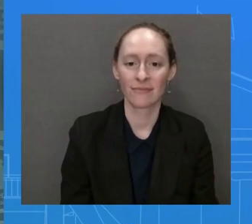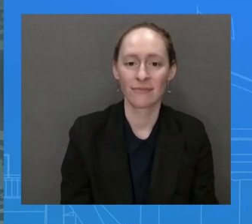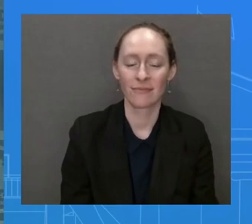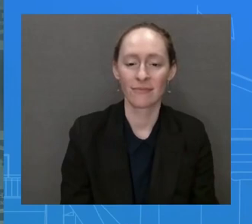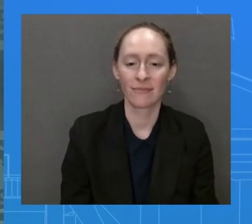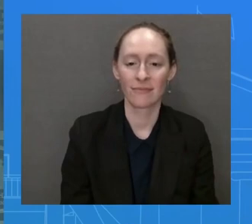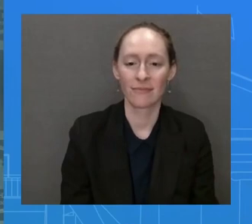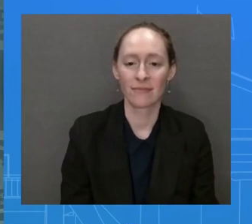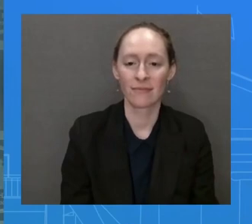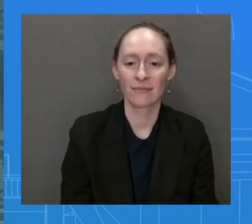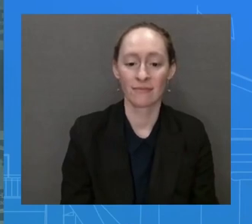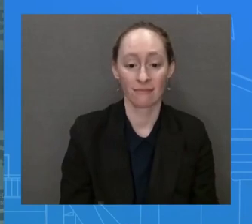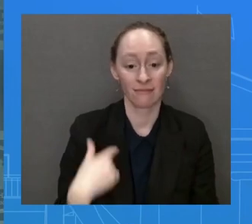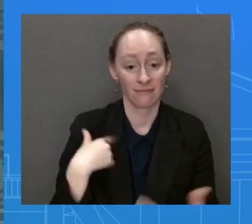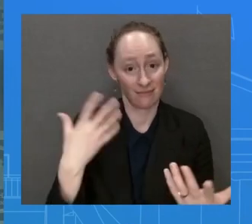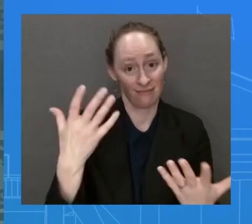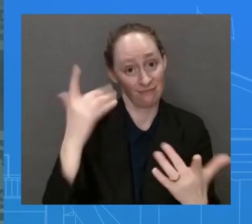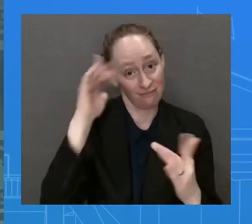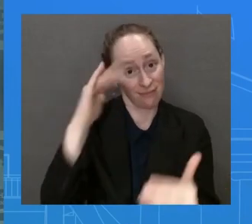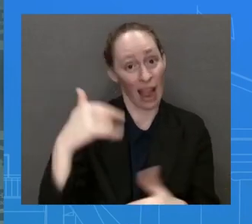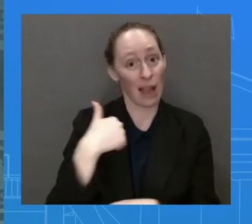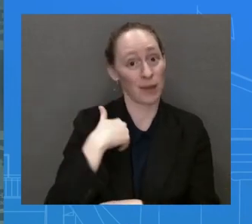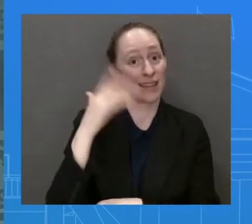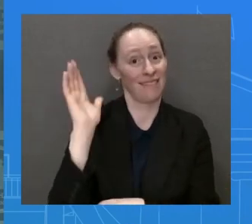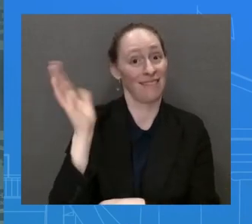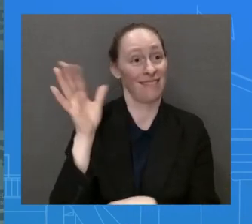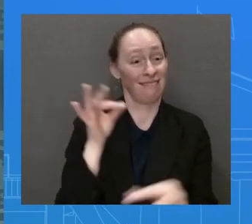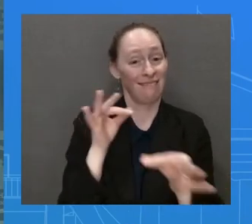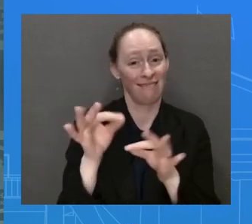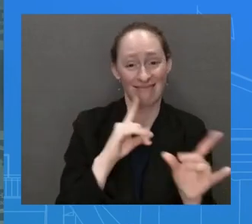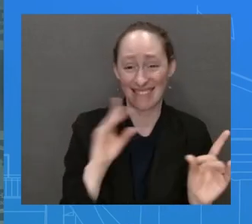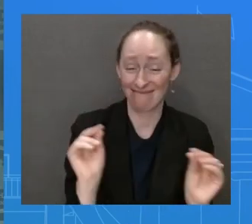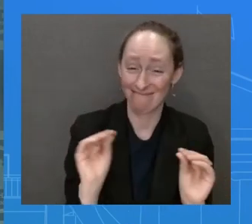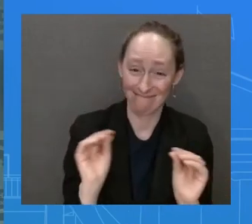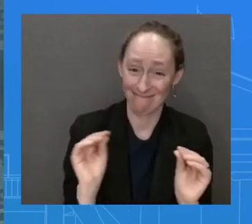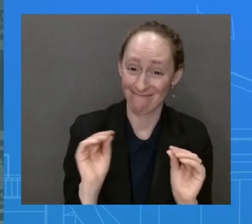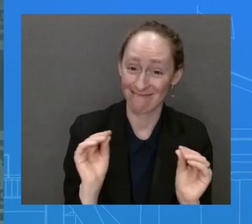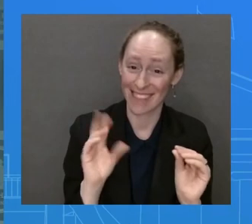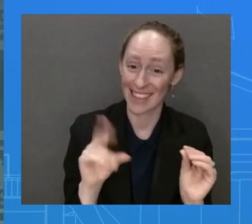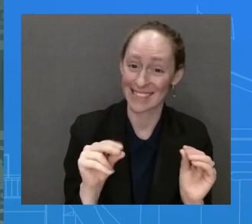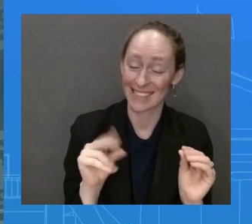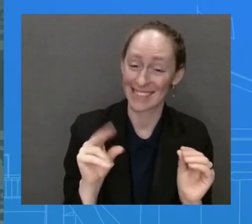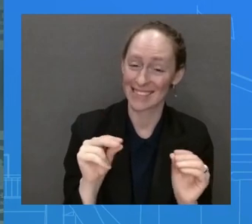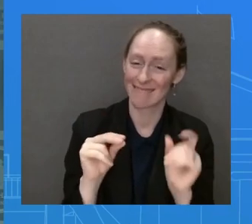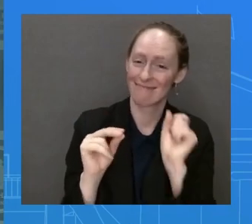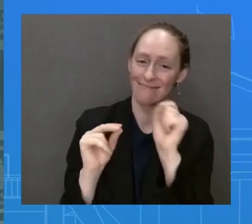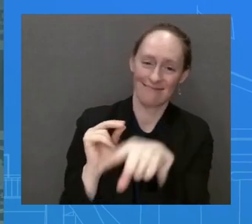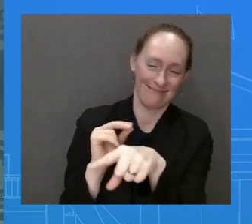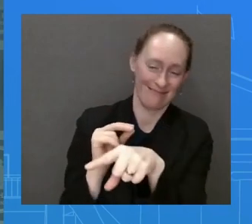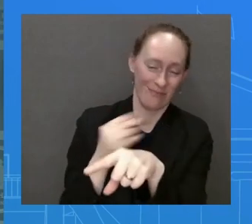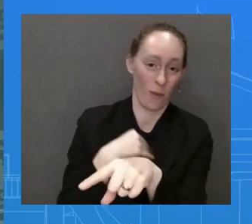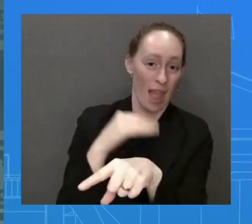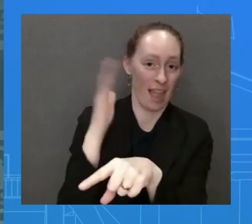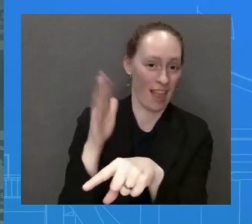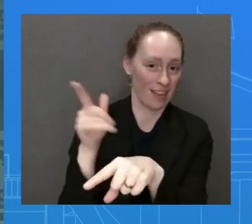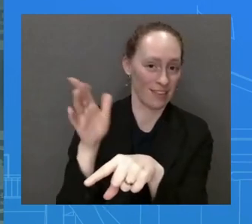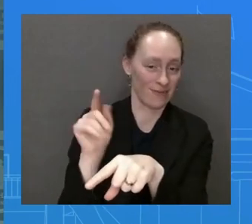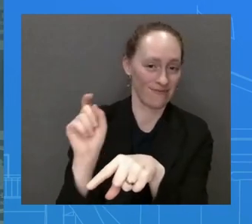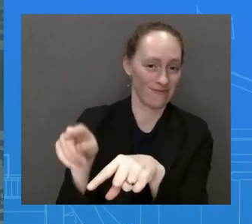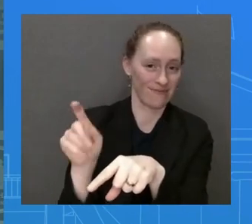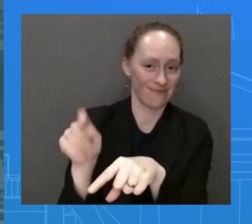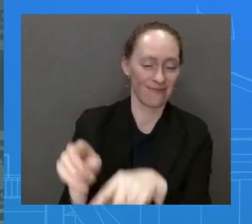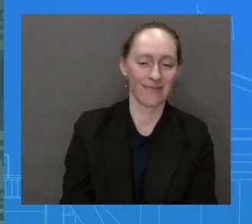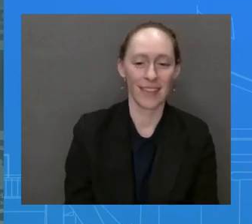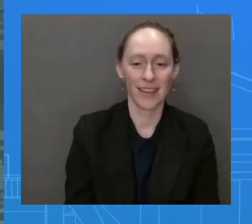I can tell you is that, again, I'm going to refer you to the White House counsel and office to talk to my colleagues on any